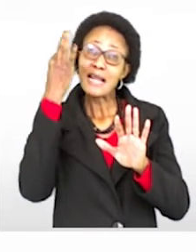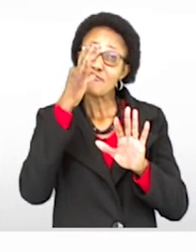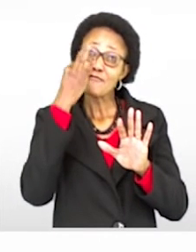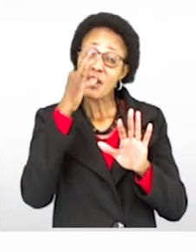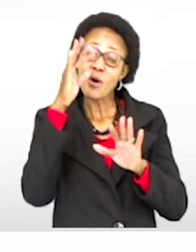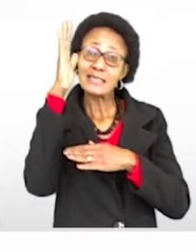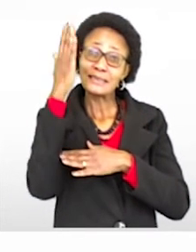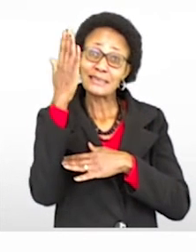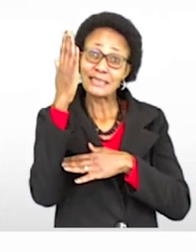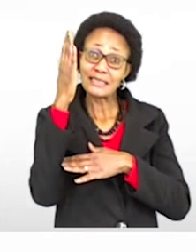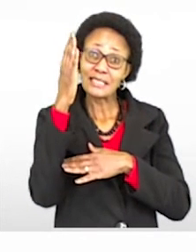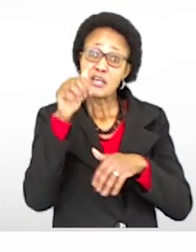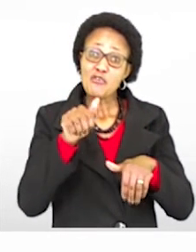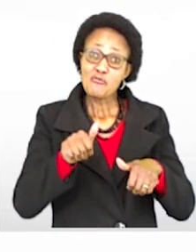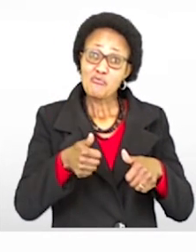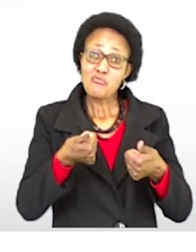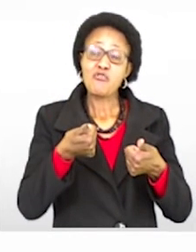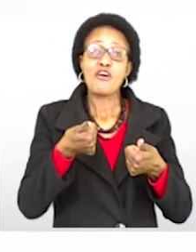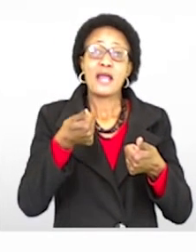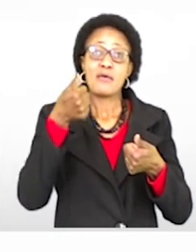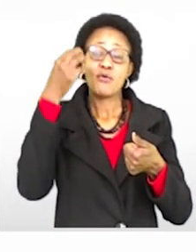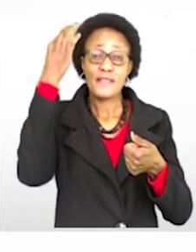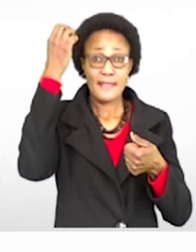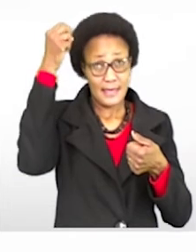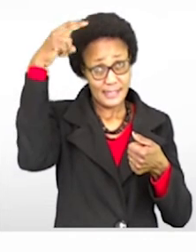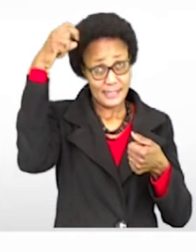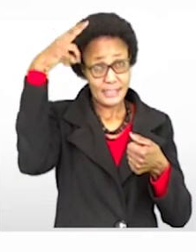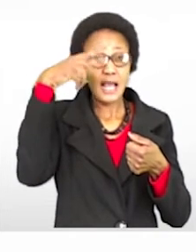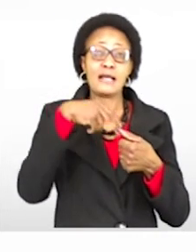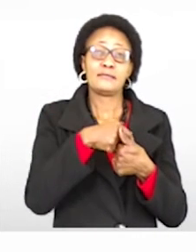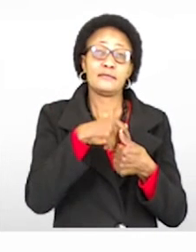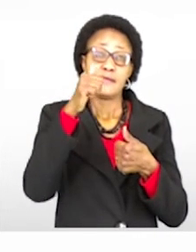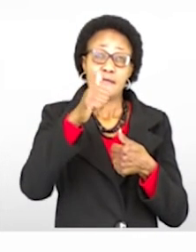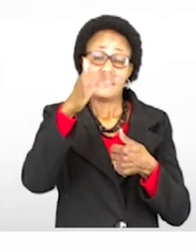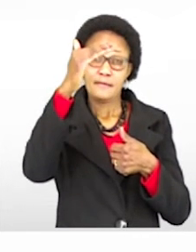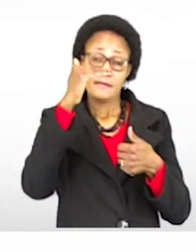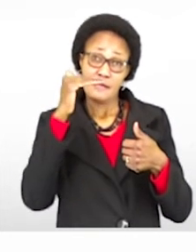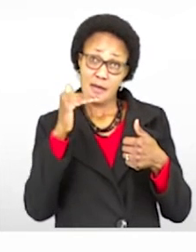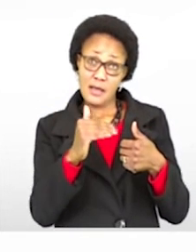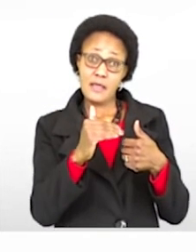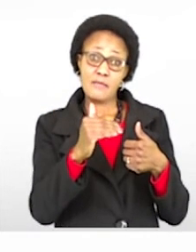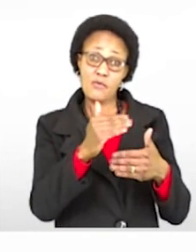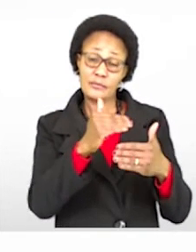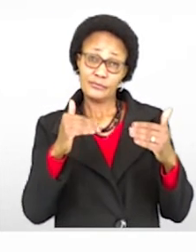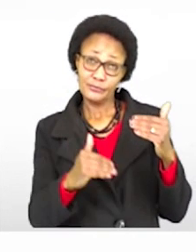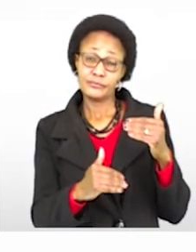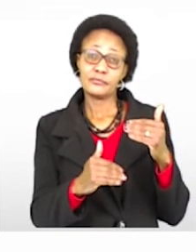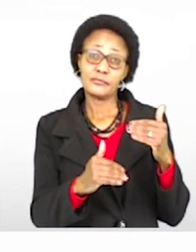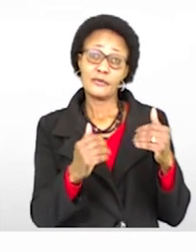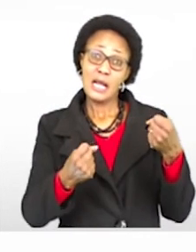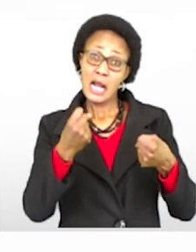tree, boy with a star. The next one, you can see that it is